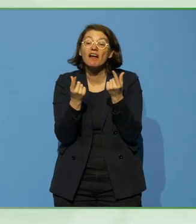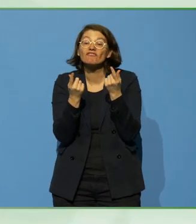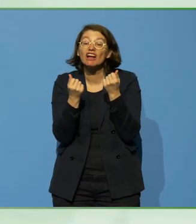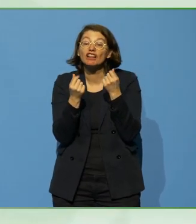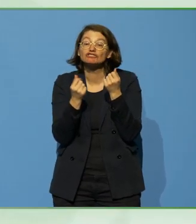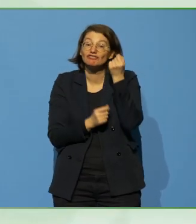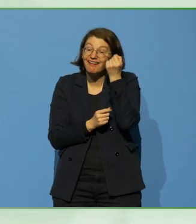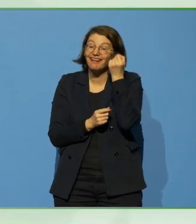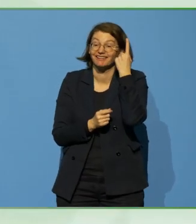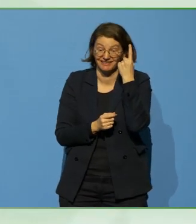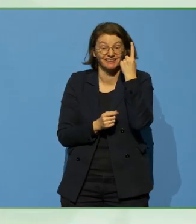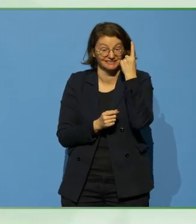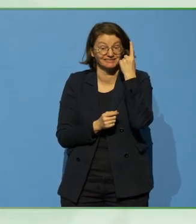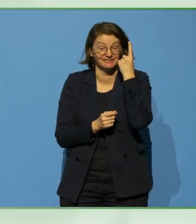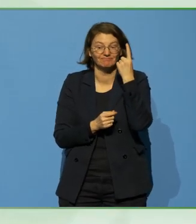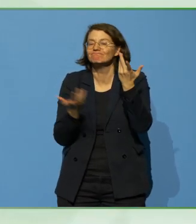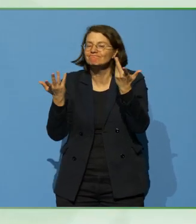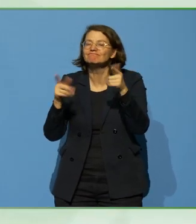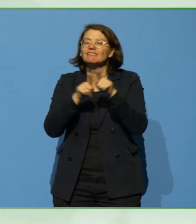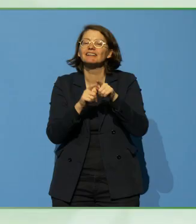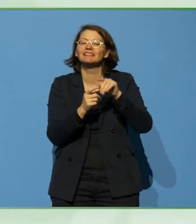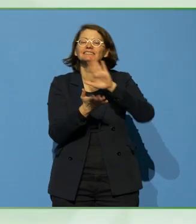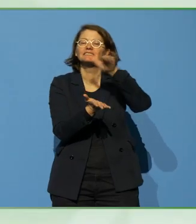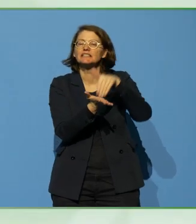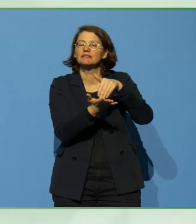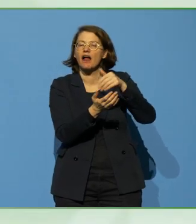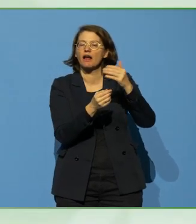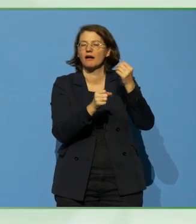difficulties you may face, or whether you're old or young, there's